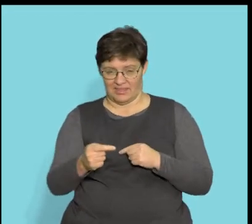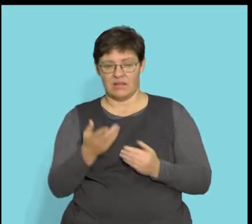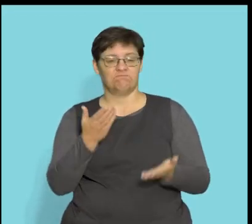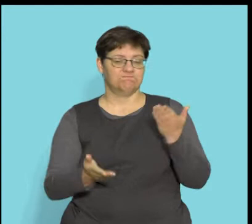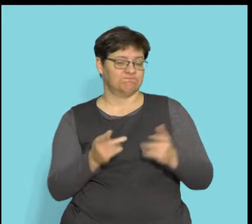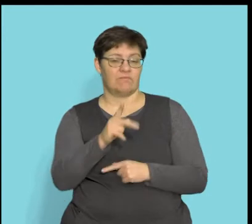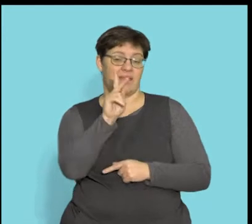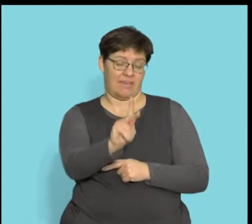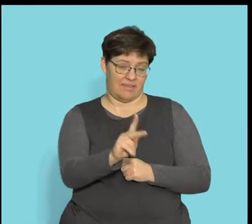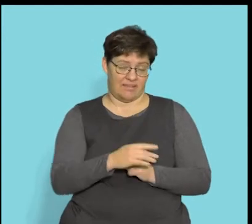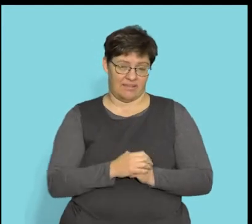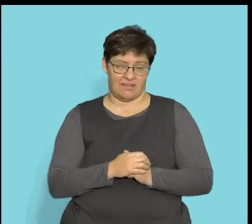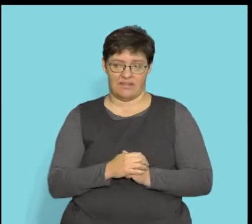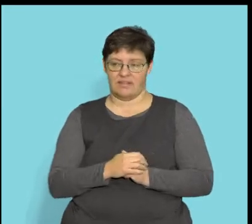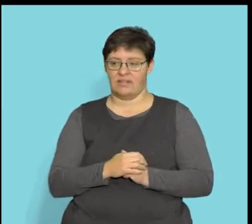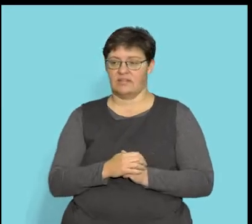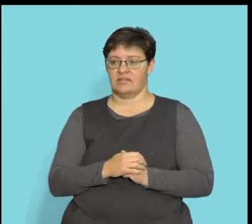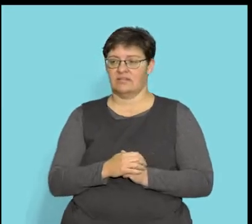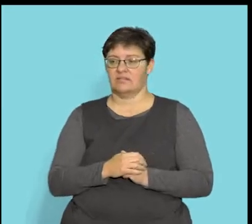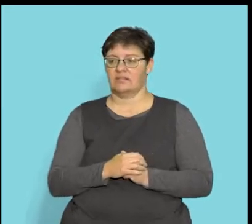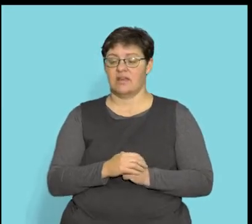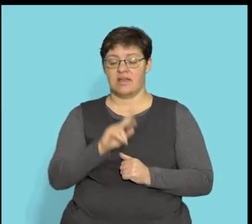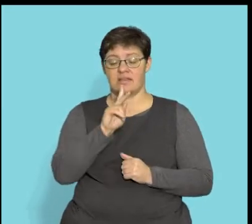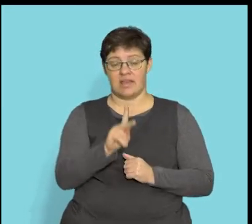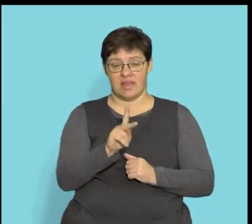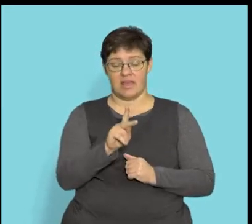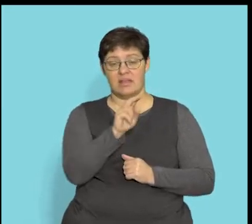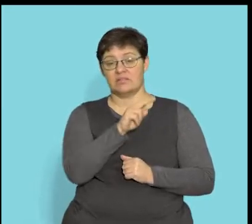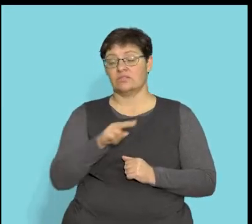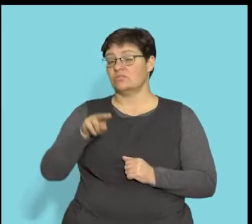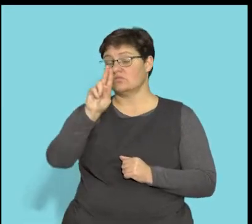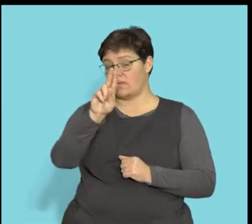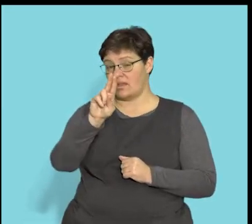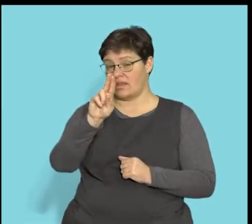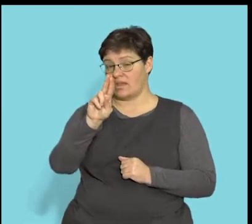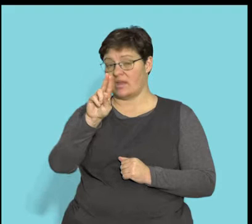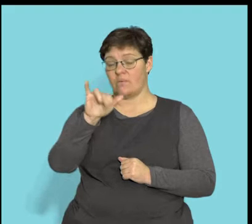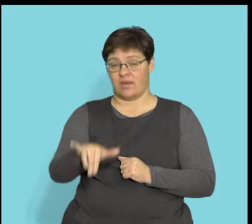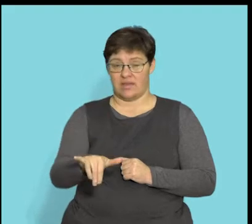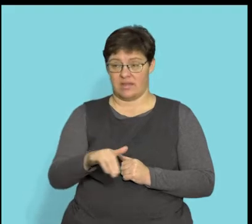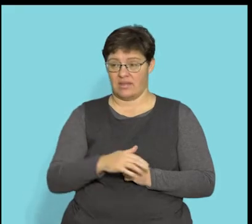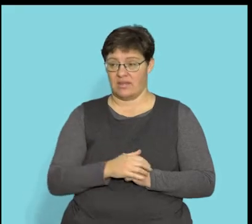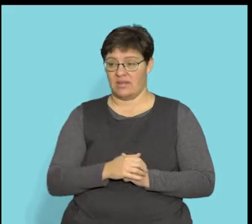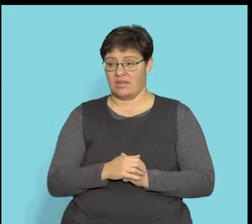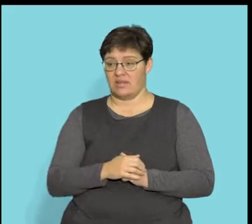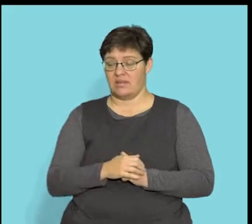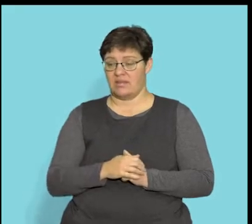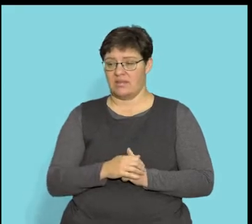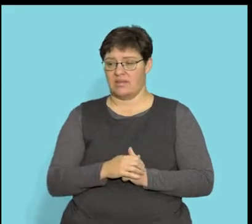length and my breadth by a scale factor of k, my area is going to be k squared